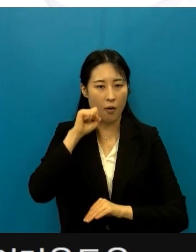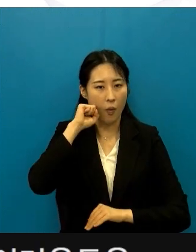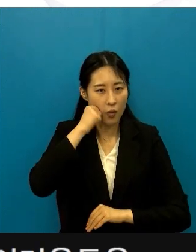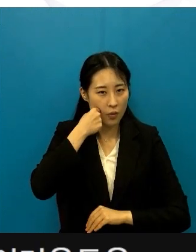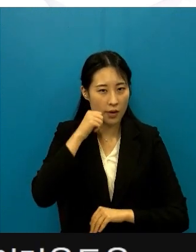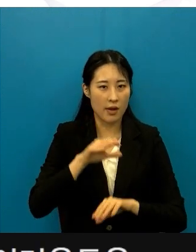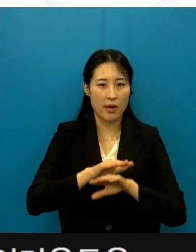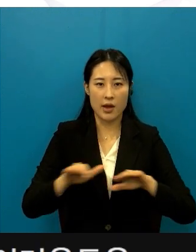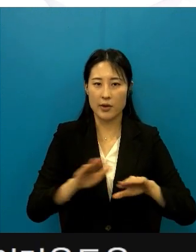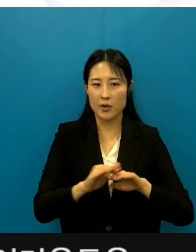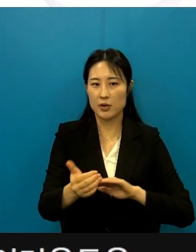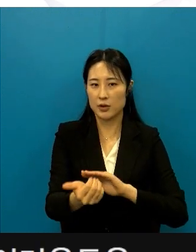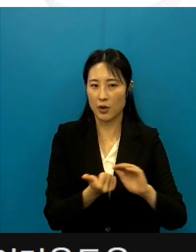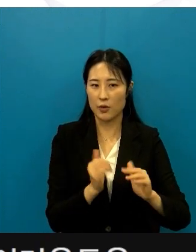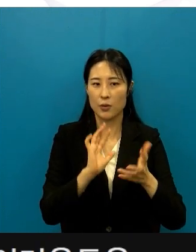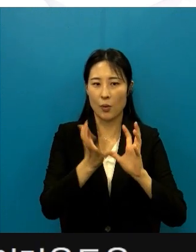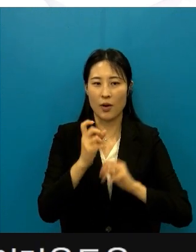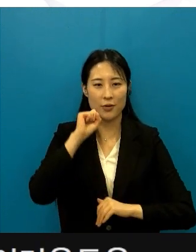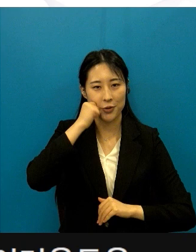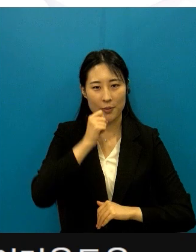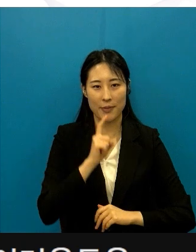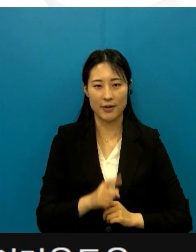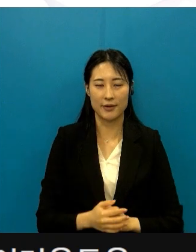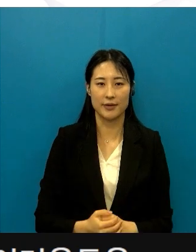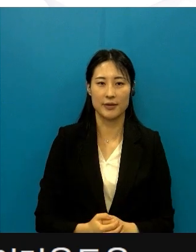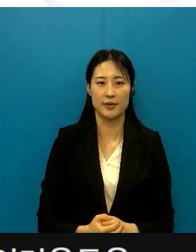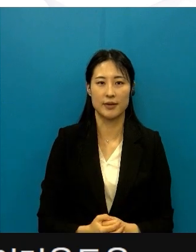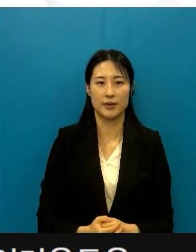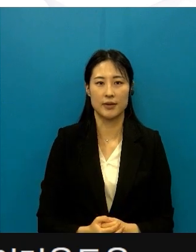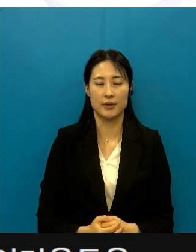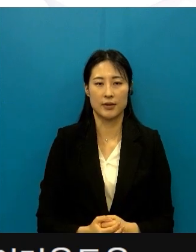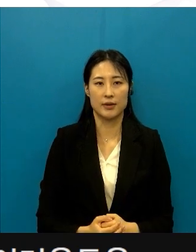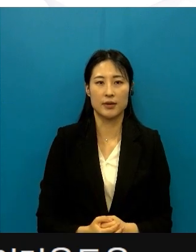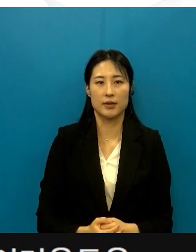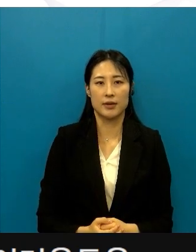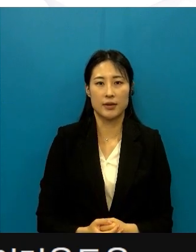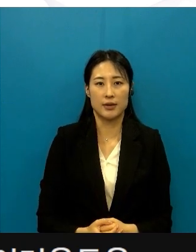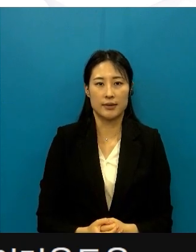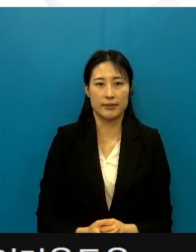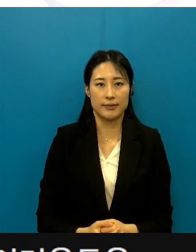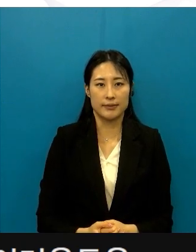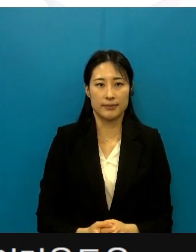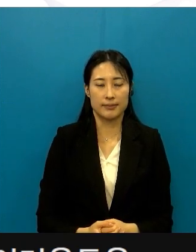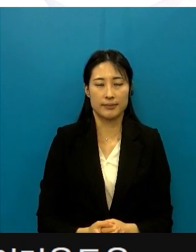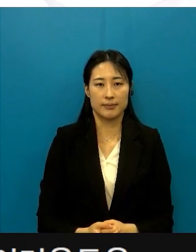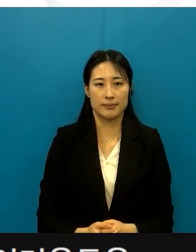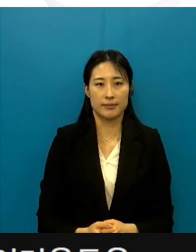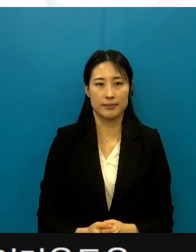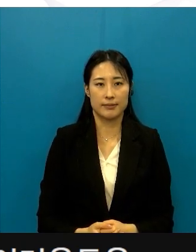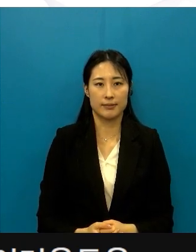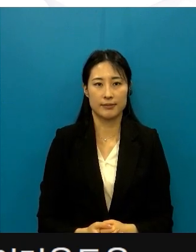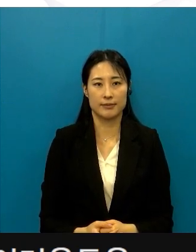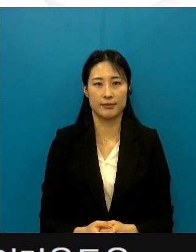So patient who want to die had to wait. All